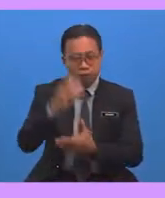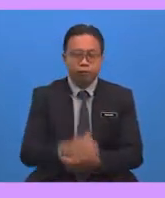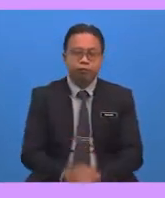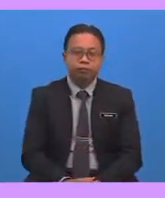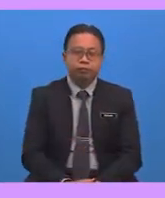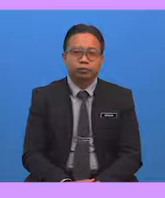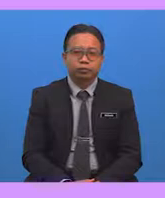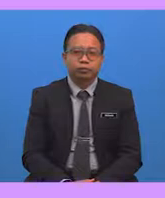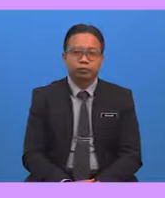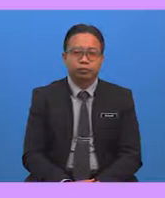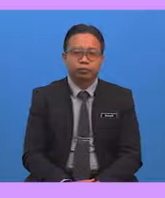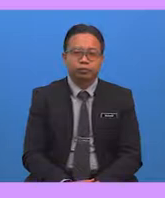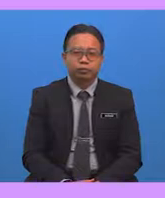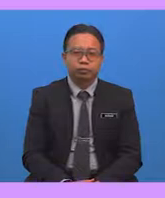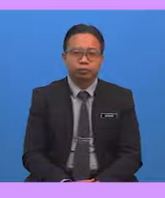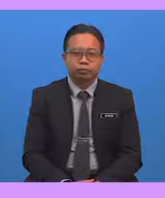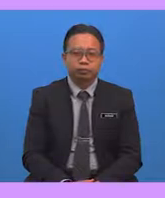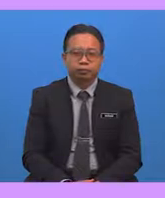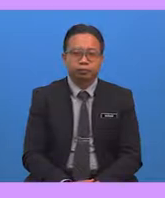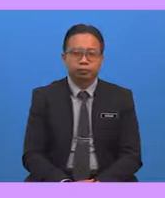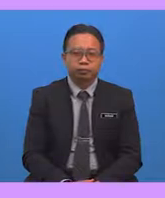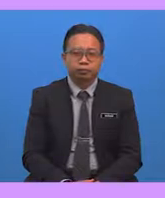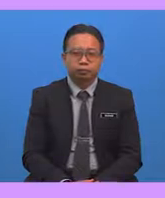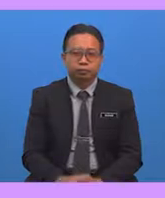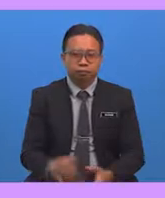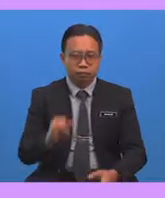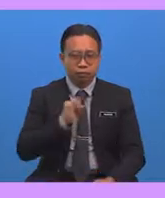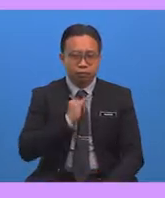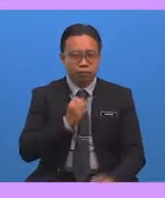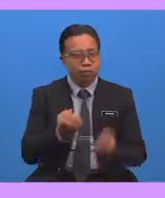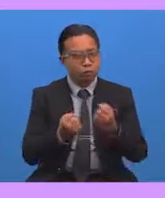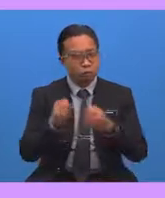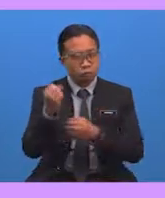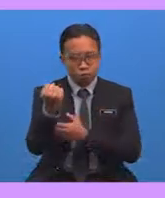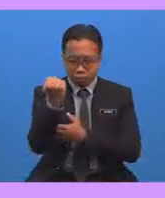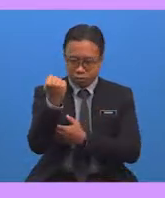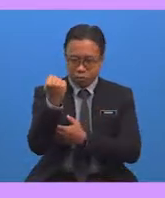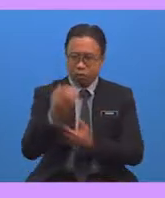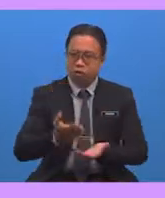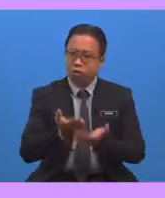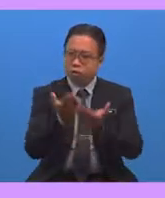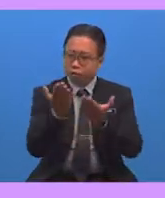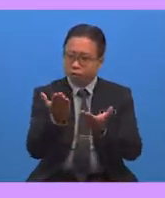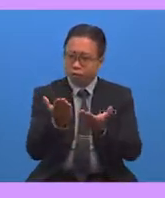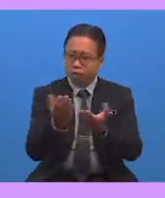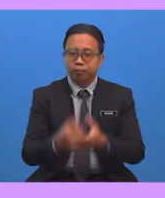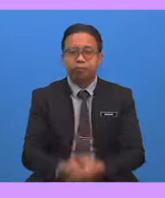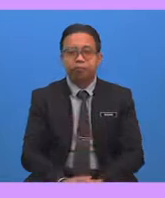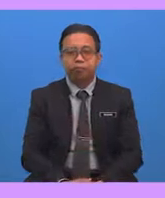opinions, justifications. I strongly recommend that